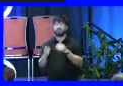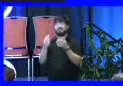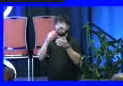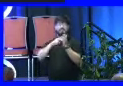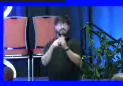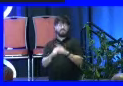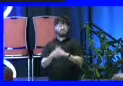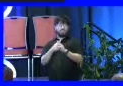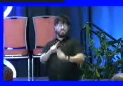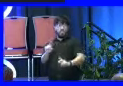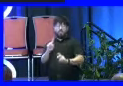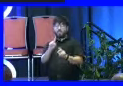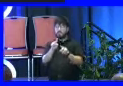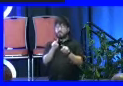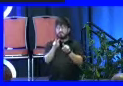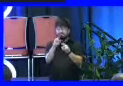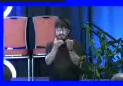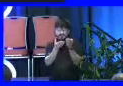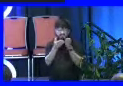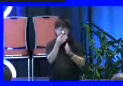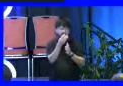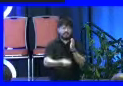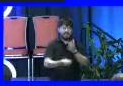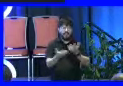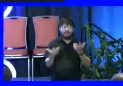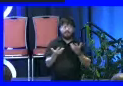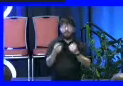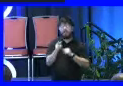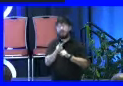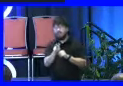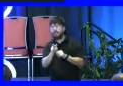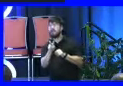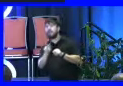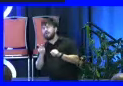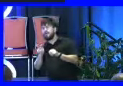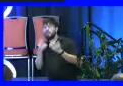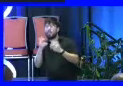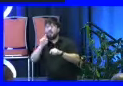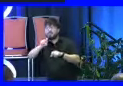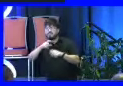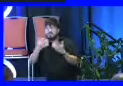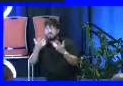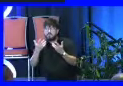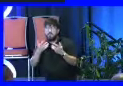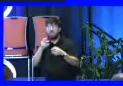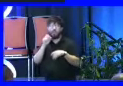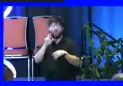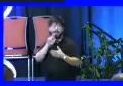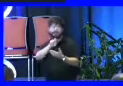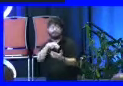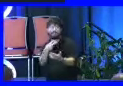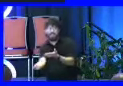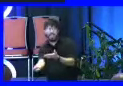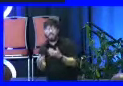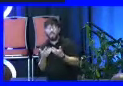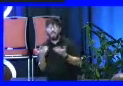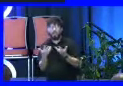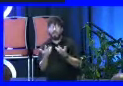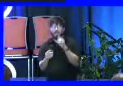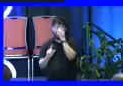like where the gaps in services are, where are they falling through the cracks potentially, or where